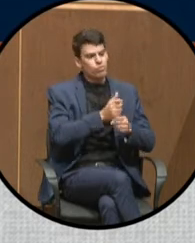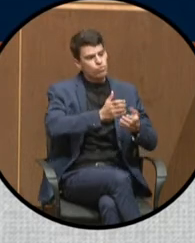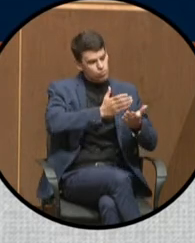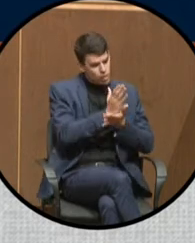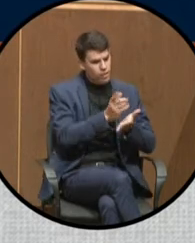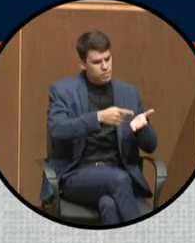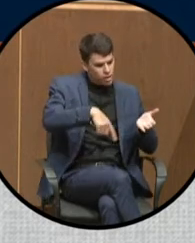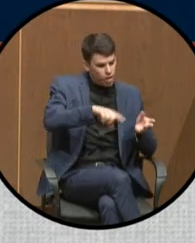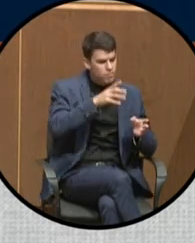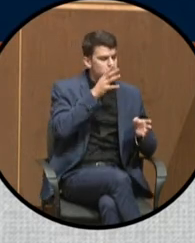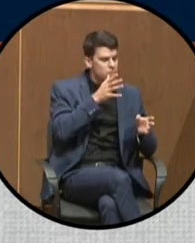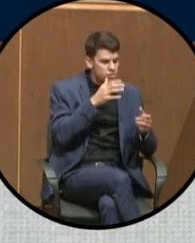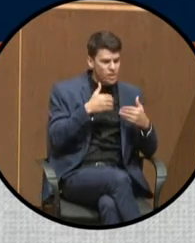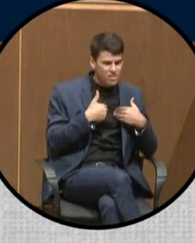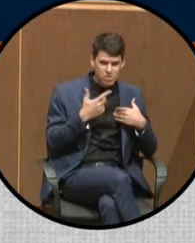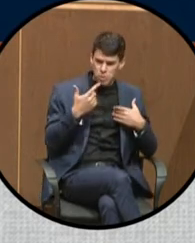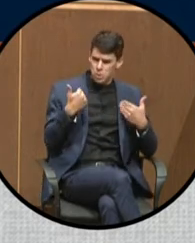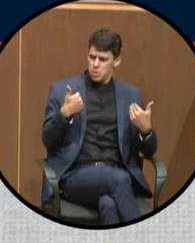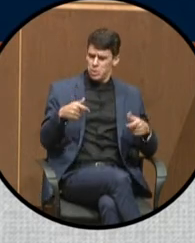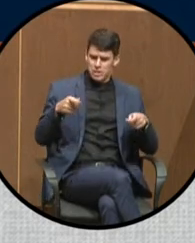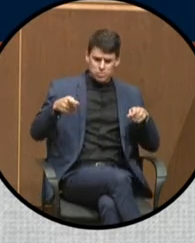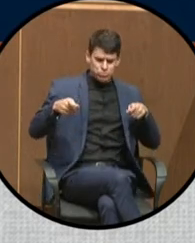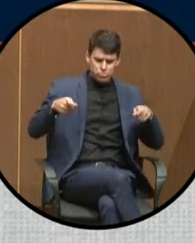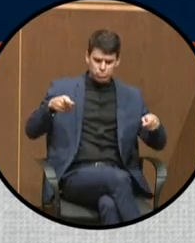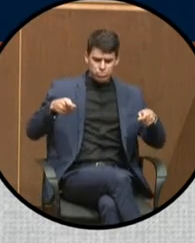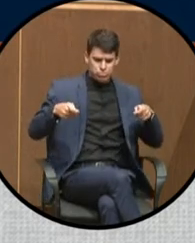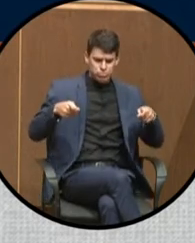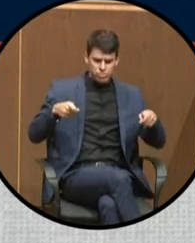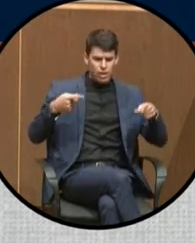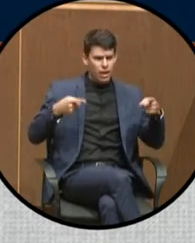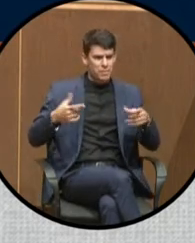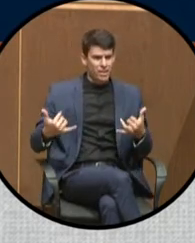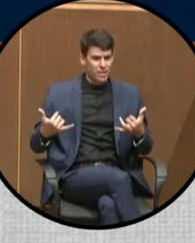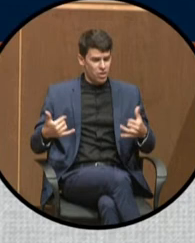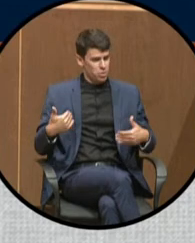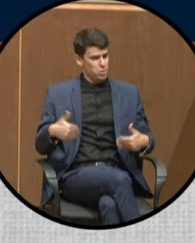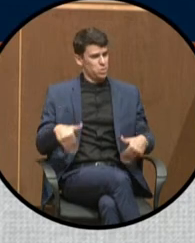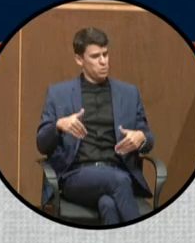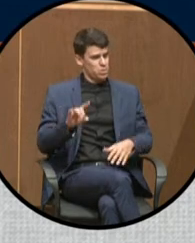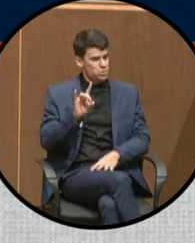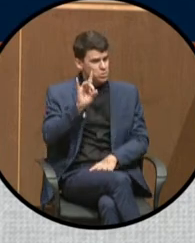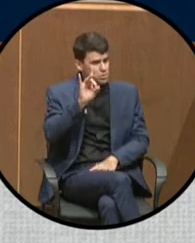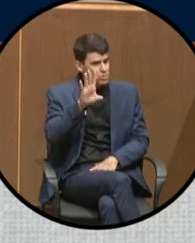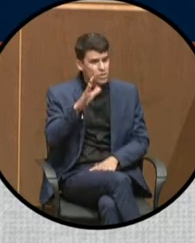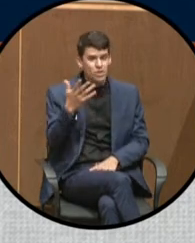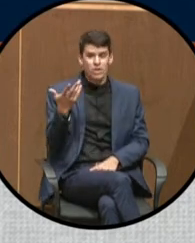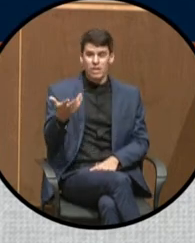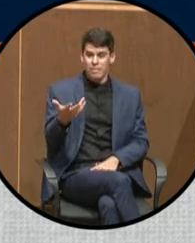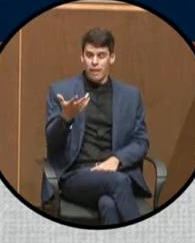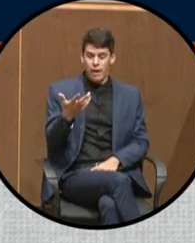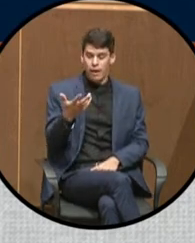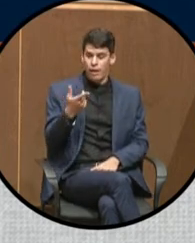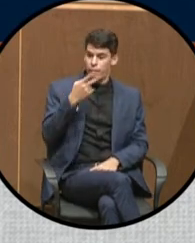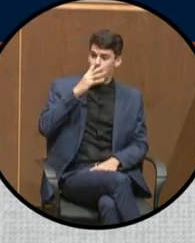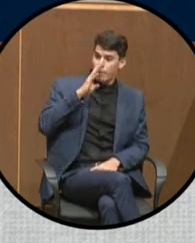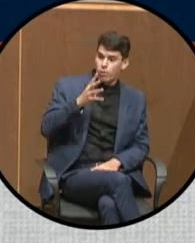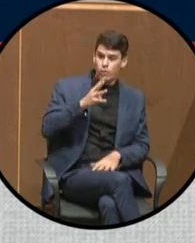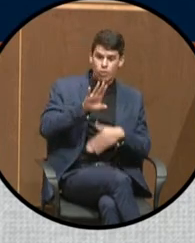of individuals. The tyranny that is happening today is rampant. The deplatforming, removal, and complete disregard